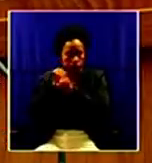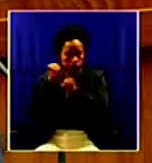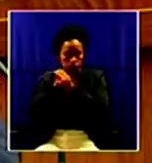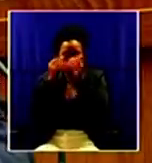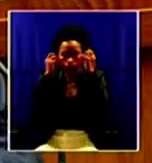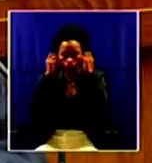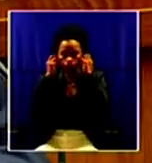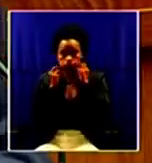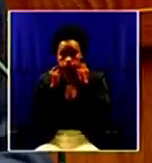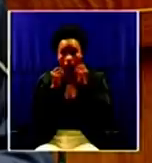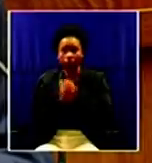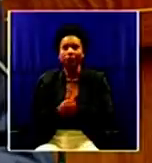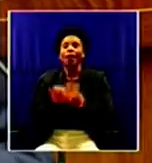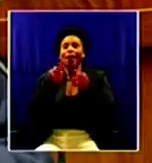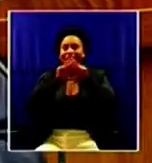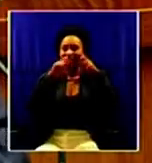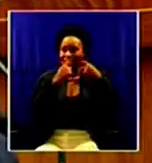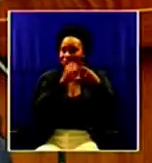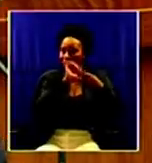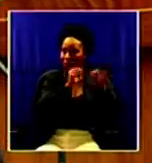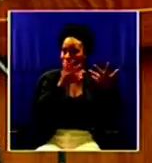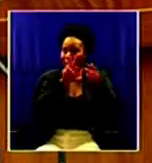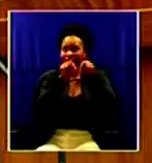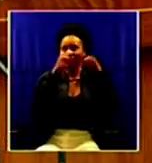and his dedicated team at the National Treasury.